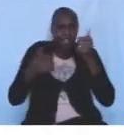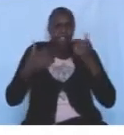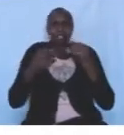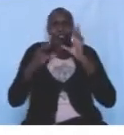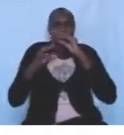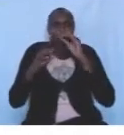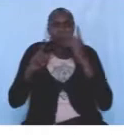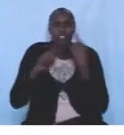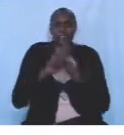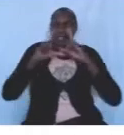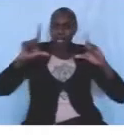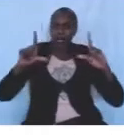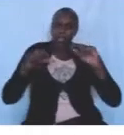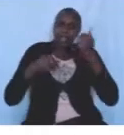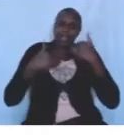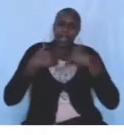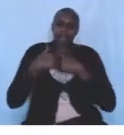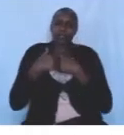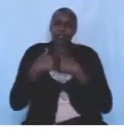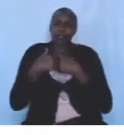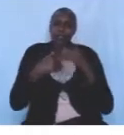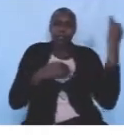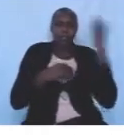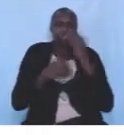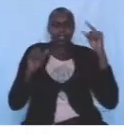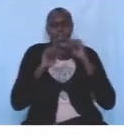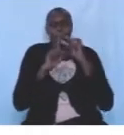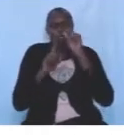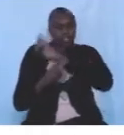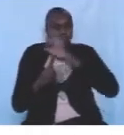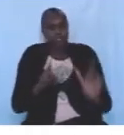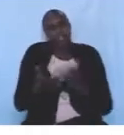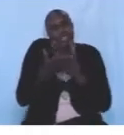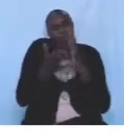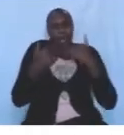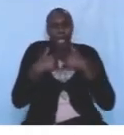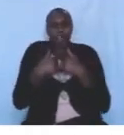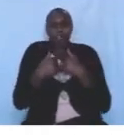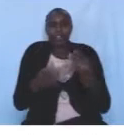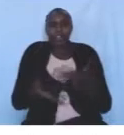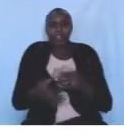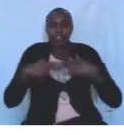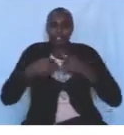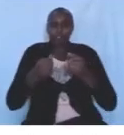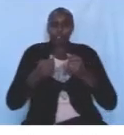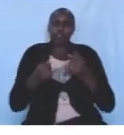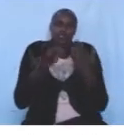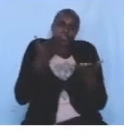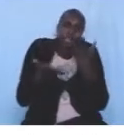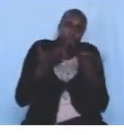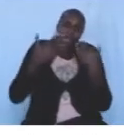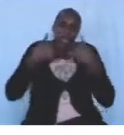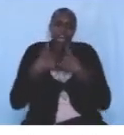speaking with the tongue. Some have the gift of preaching the word of God, and some even the gift of healing.